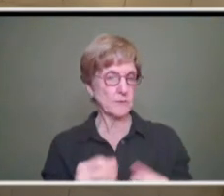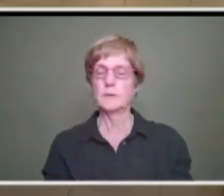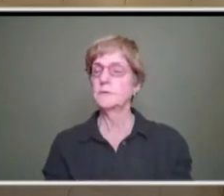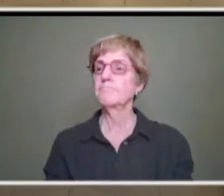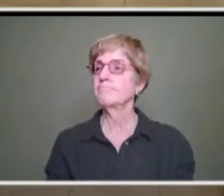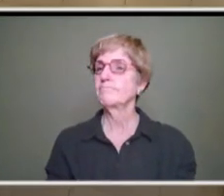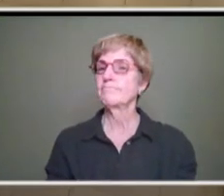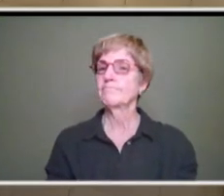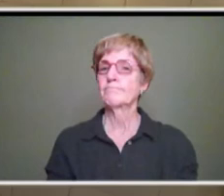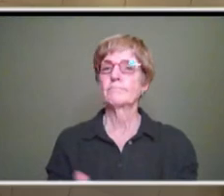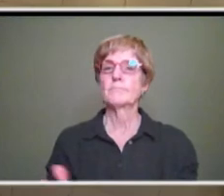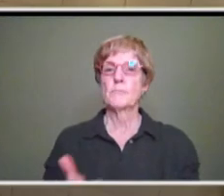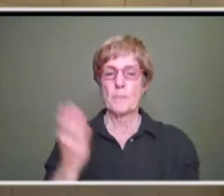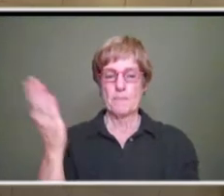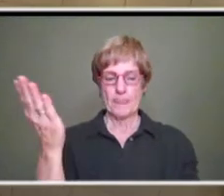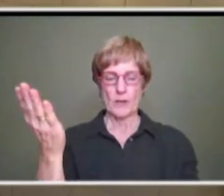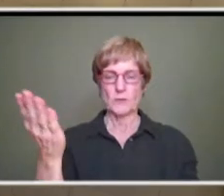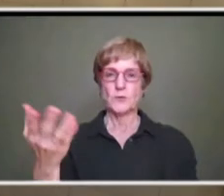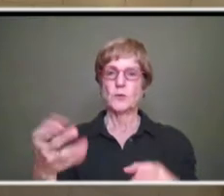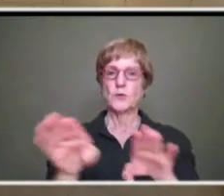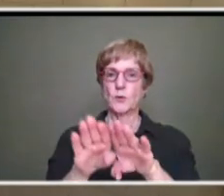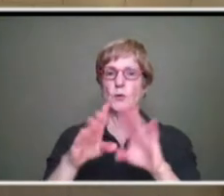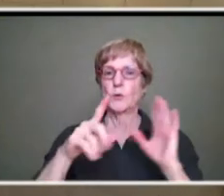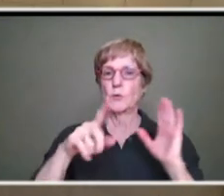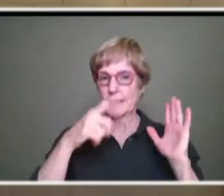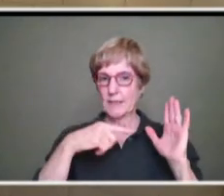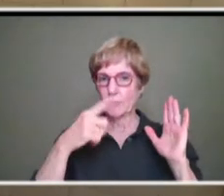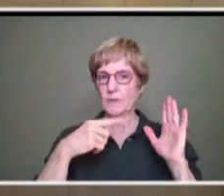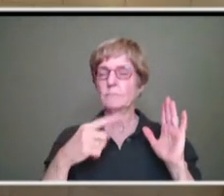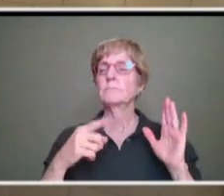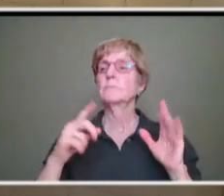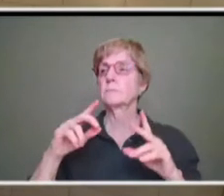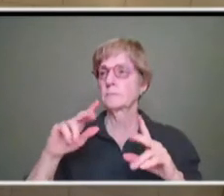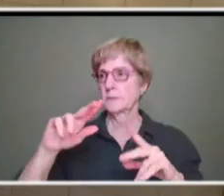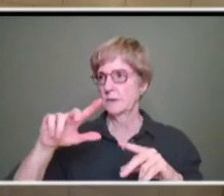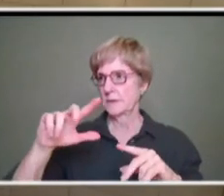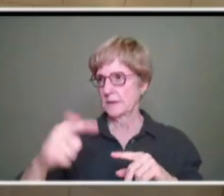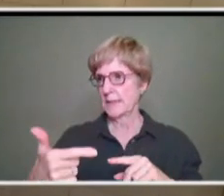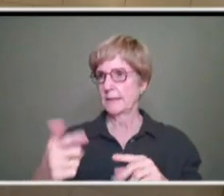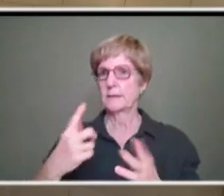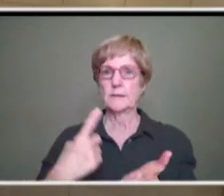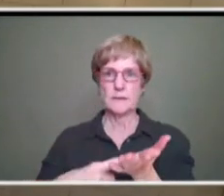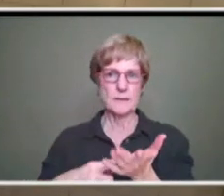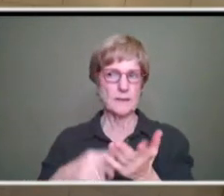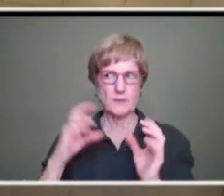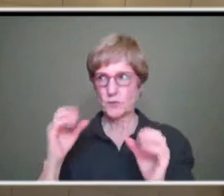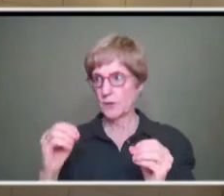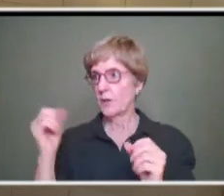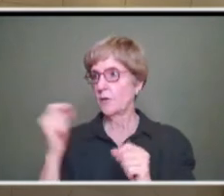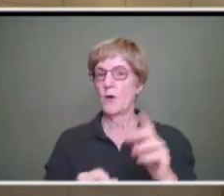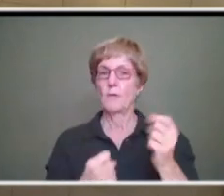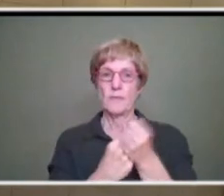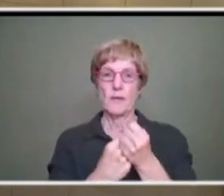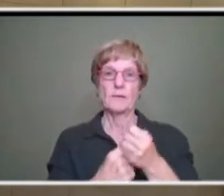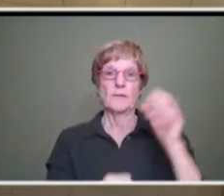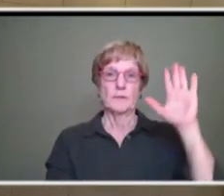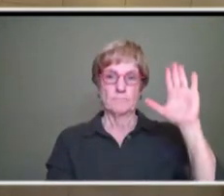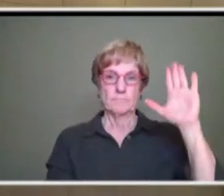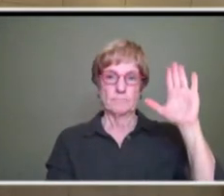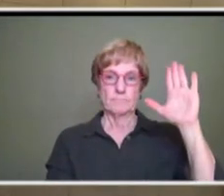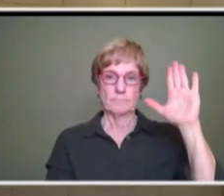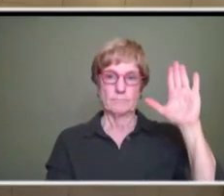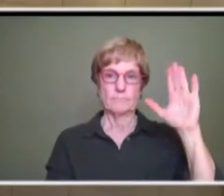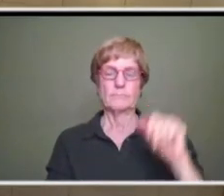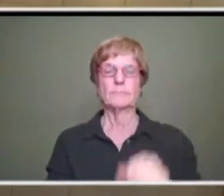motion to close the public hearing as we made it properly second any discussion on that motion hearing none all in favor close bubbles here please raise your